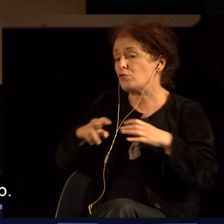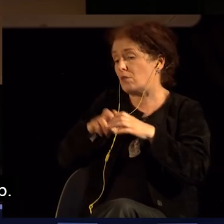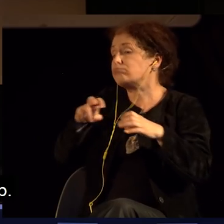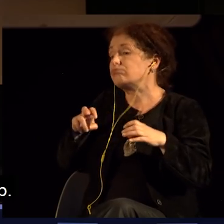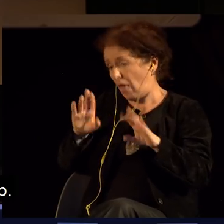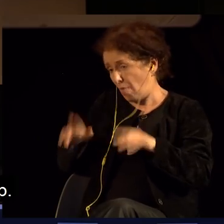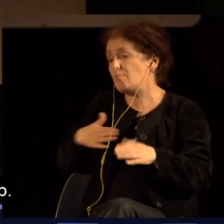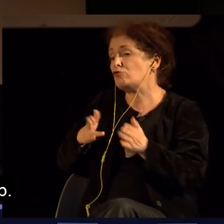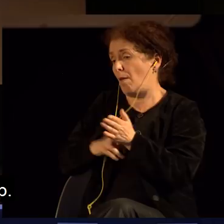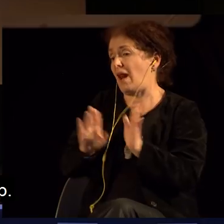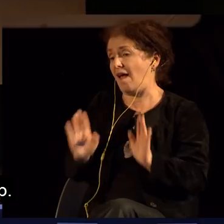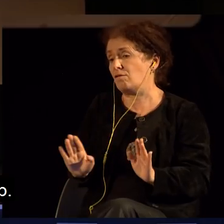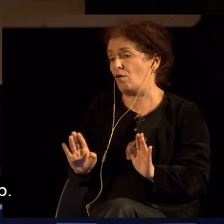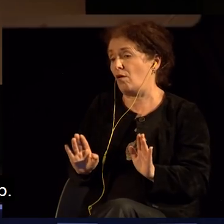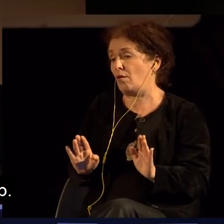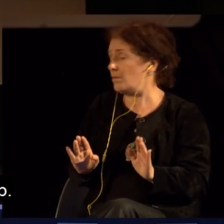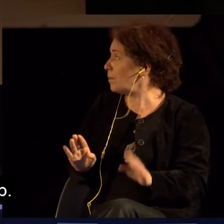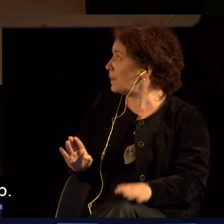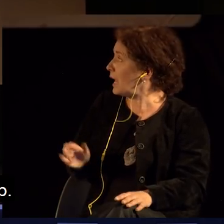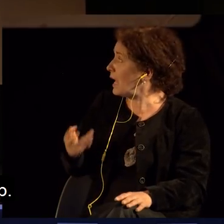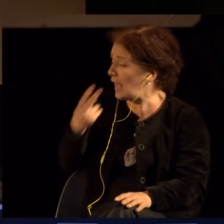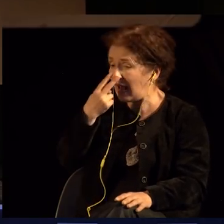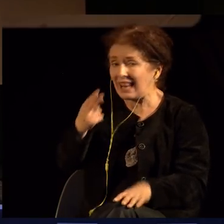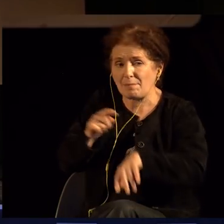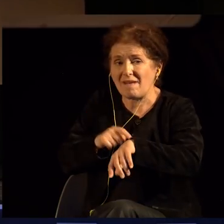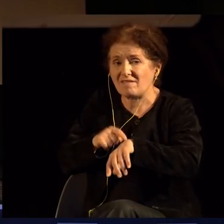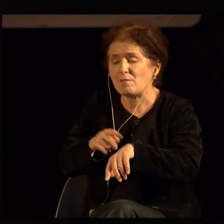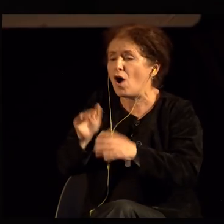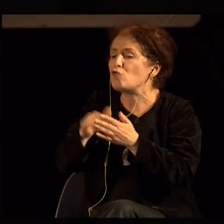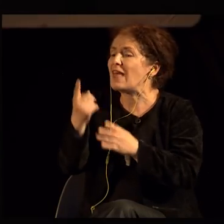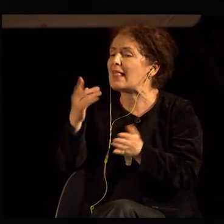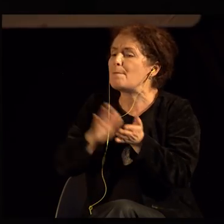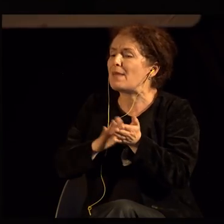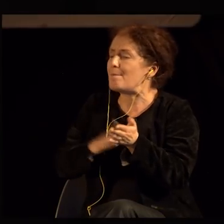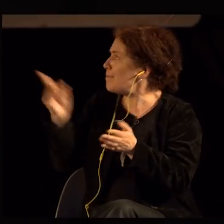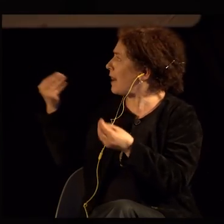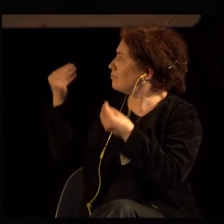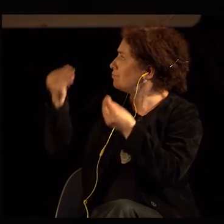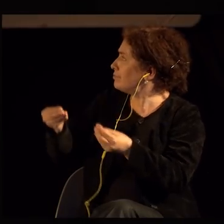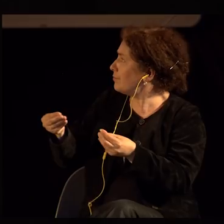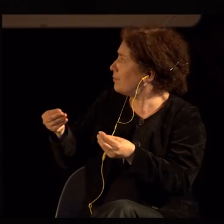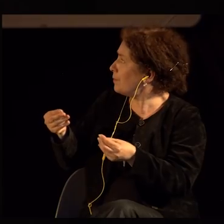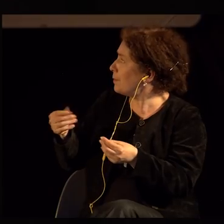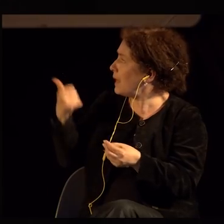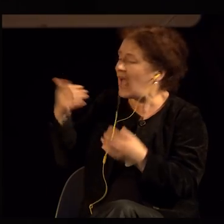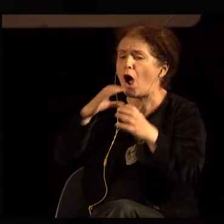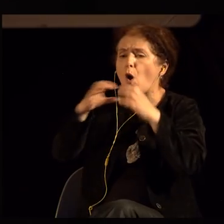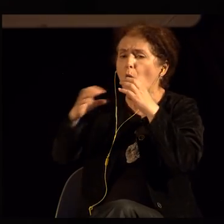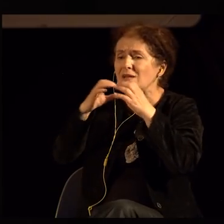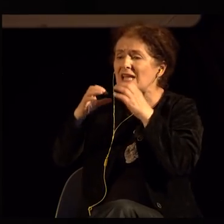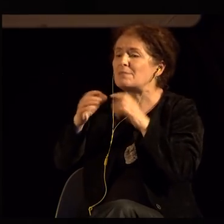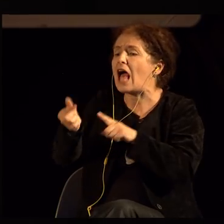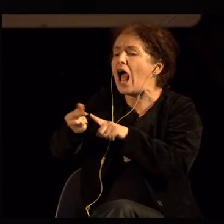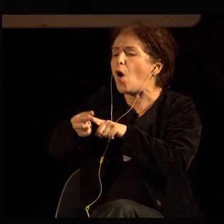I see that I'm out of time but just one more example. This is how we communicated about condoms in Sweden in the